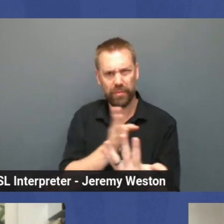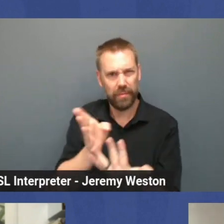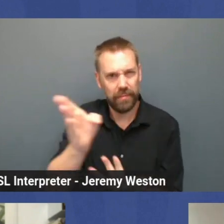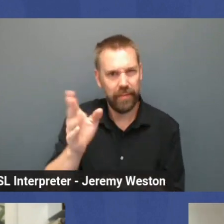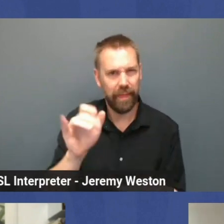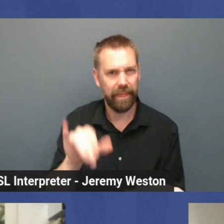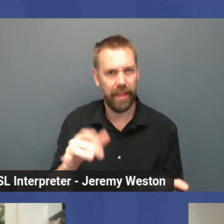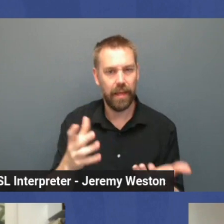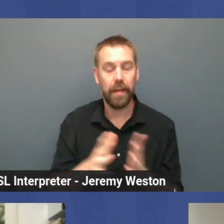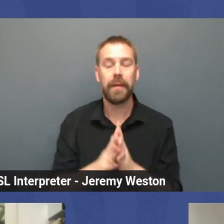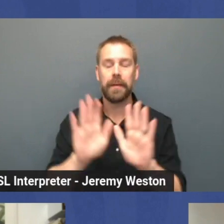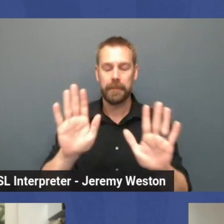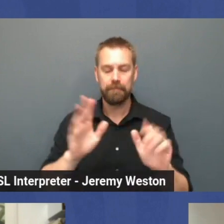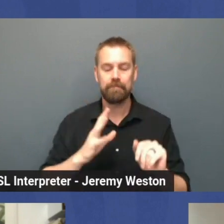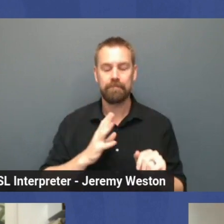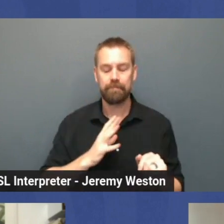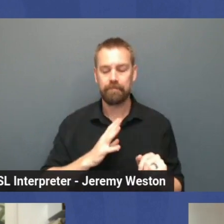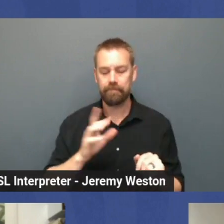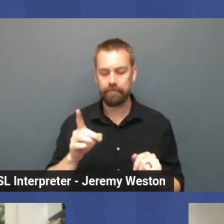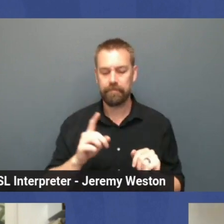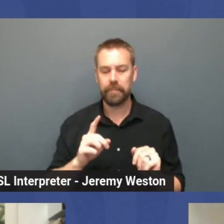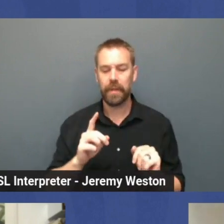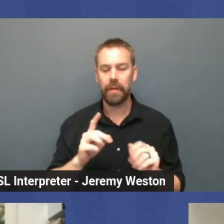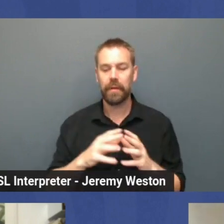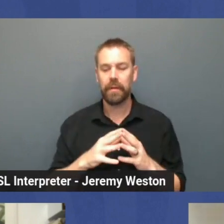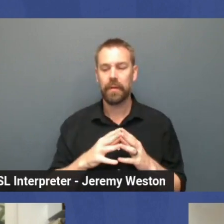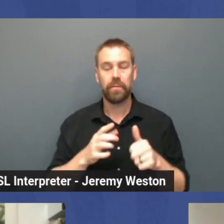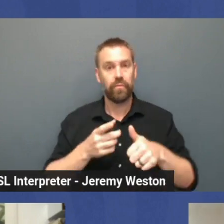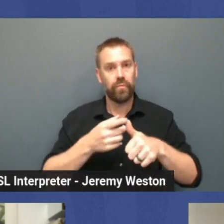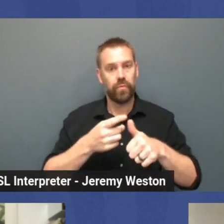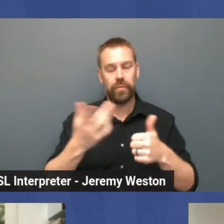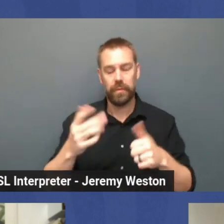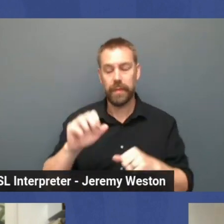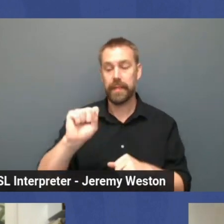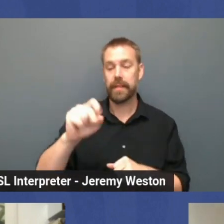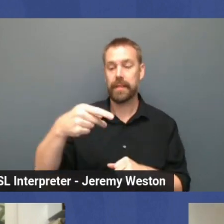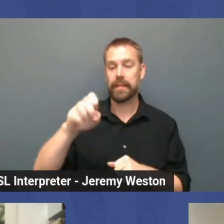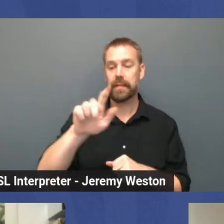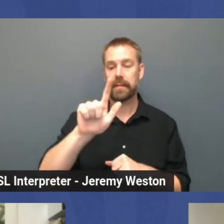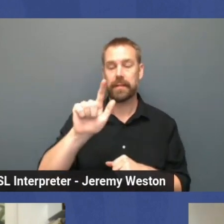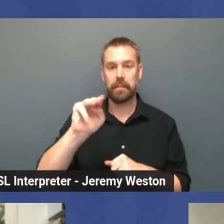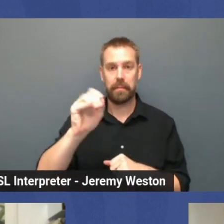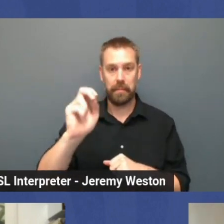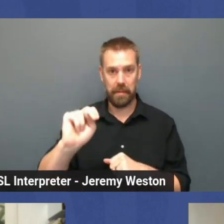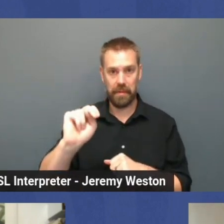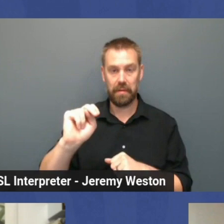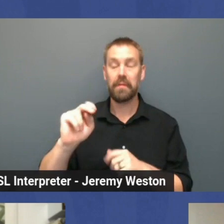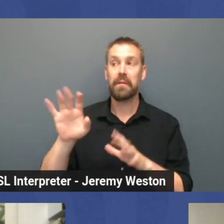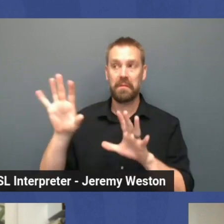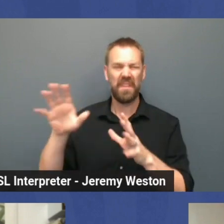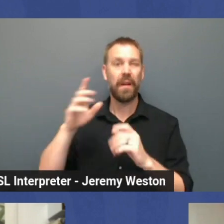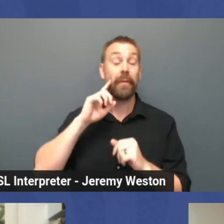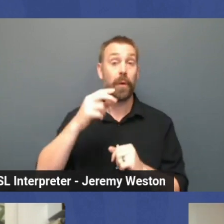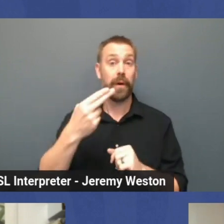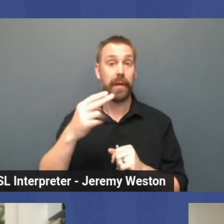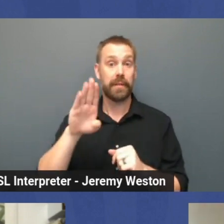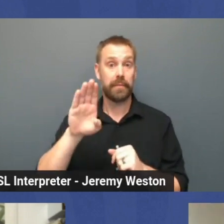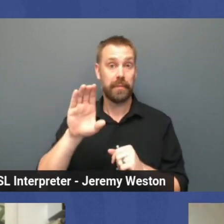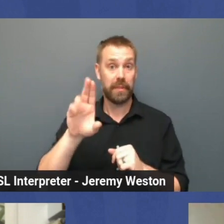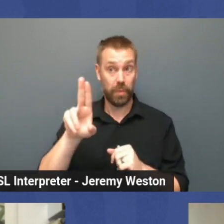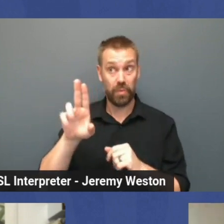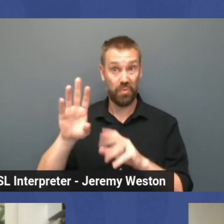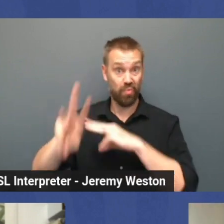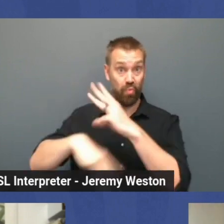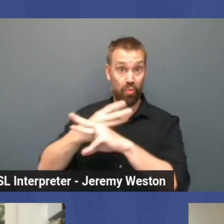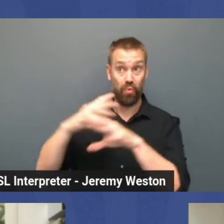by saying this. When it comes to Spelman College in the HBCU world, I am very privileged. And I want to go